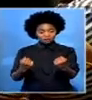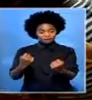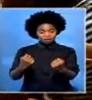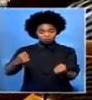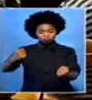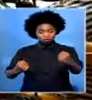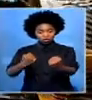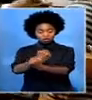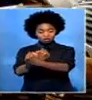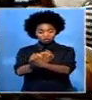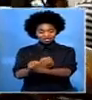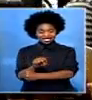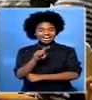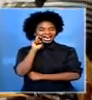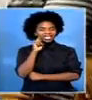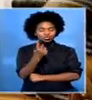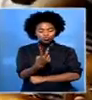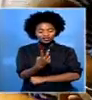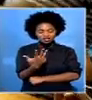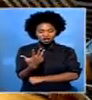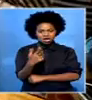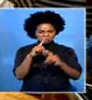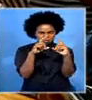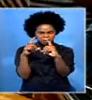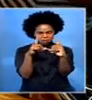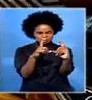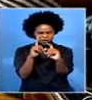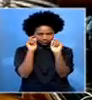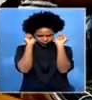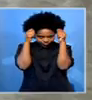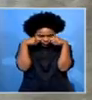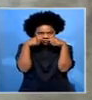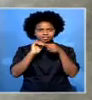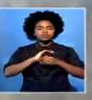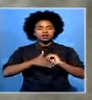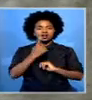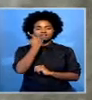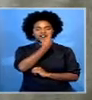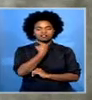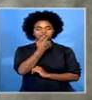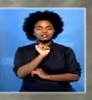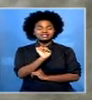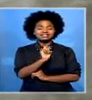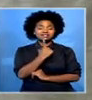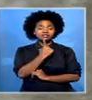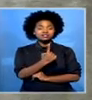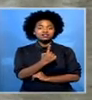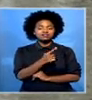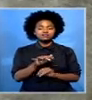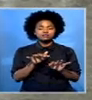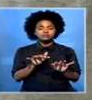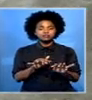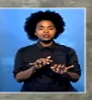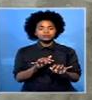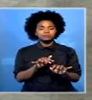truck. There was a media scramble as he covered his face. It's alleged Rikotso made a U-turn on the